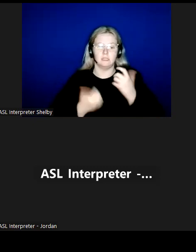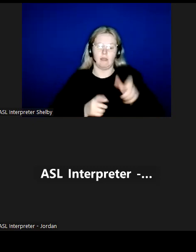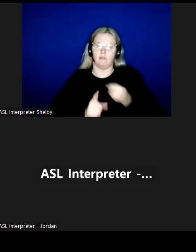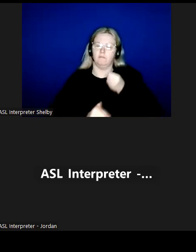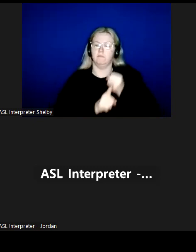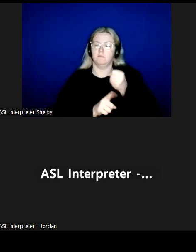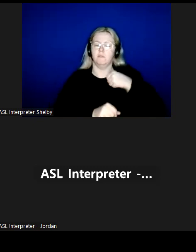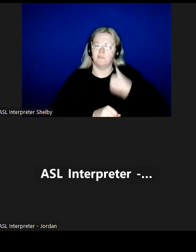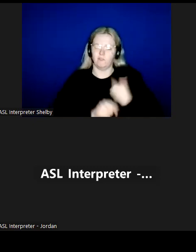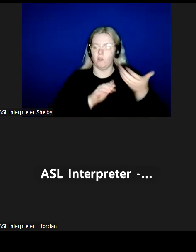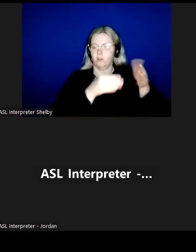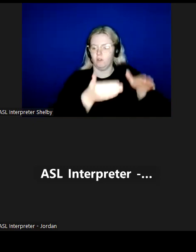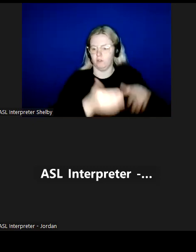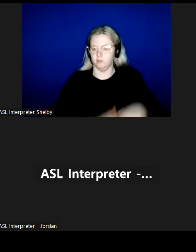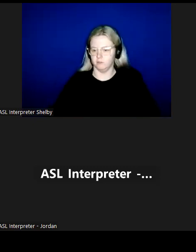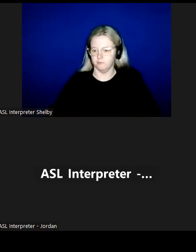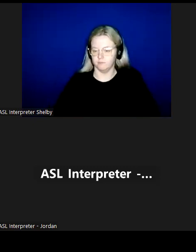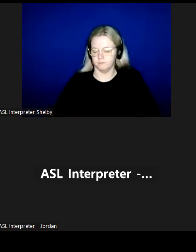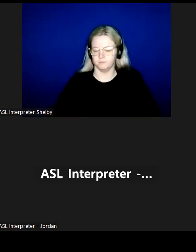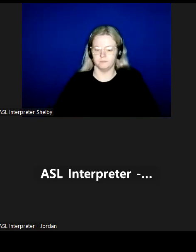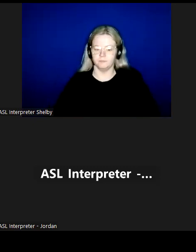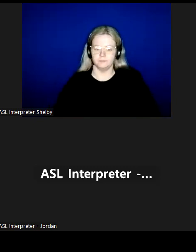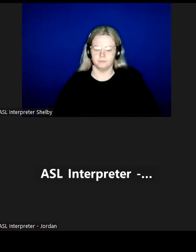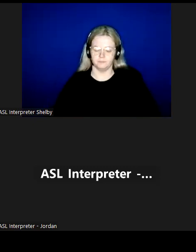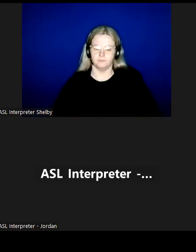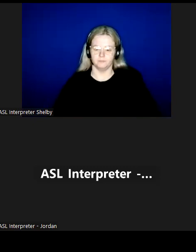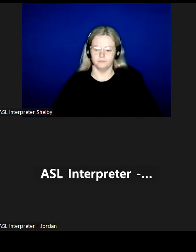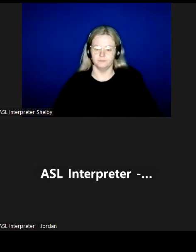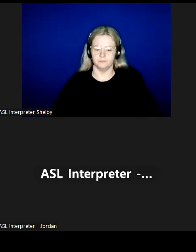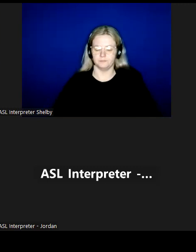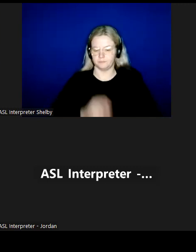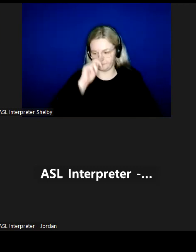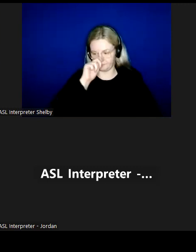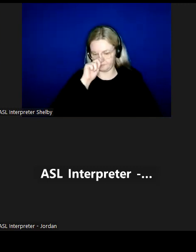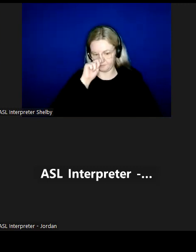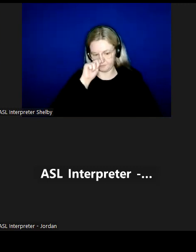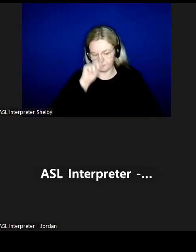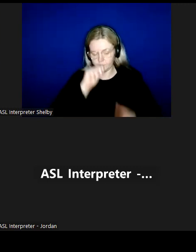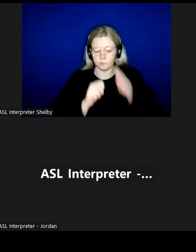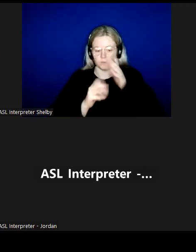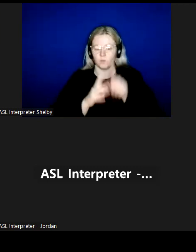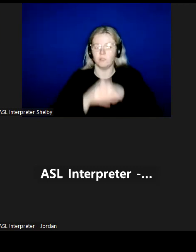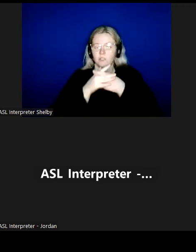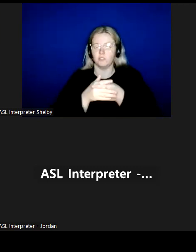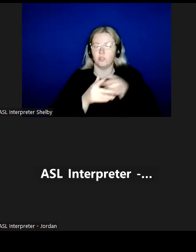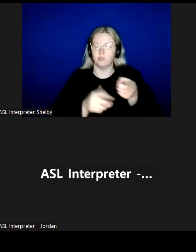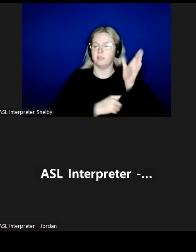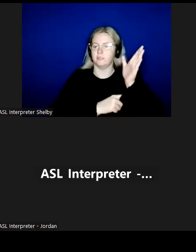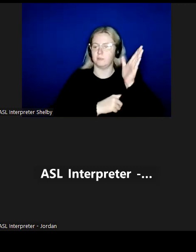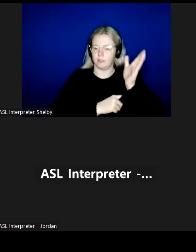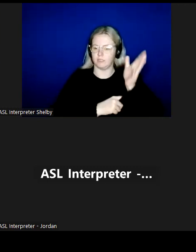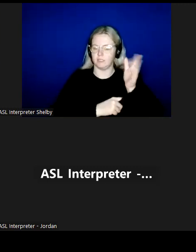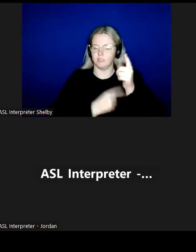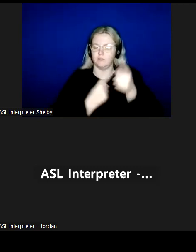loss. So as we start our presentation, we're going to start by watching this video from the Irish